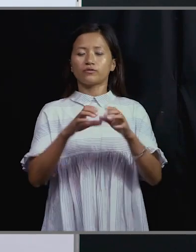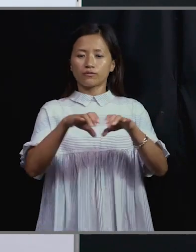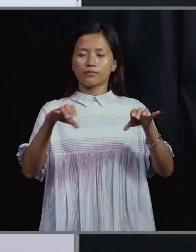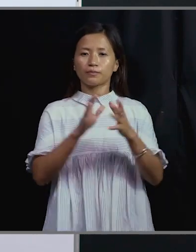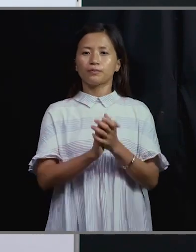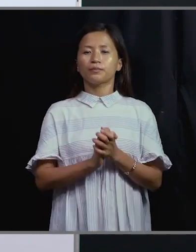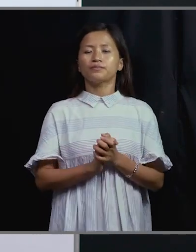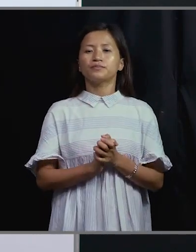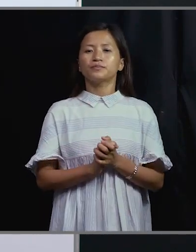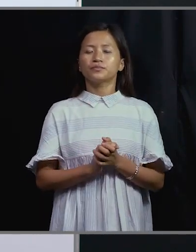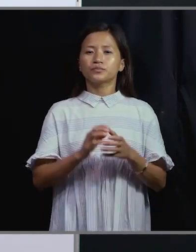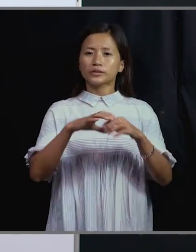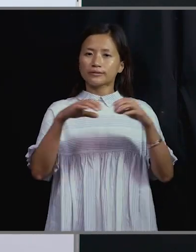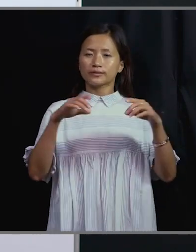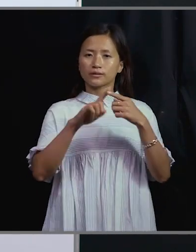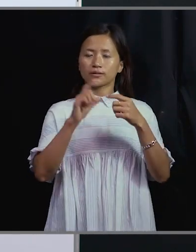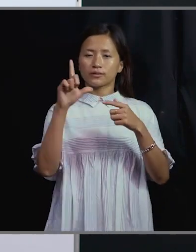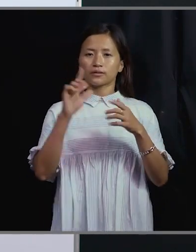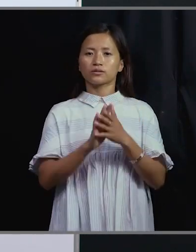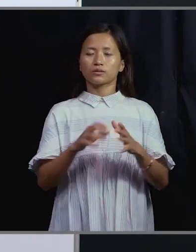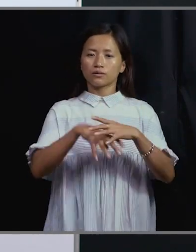bond breaks and the electrons come out